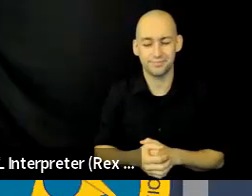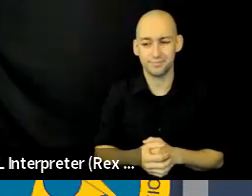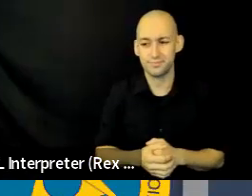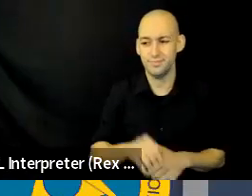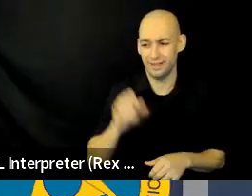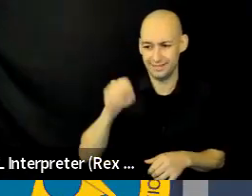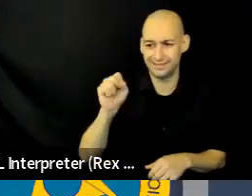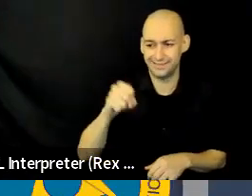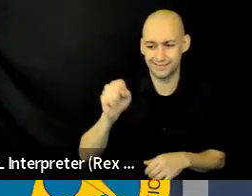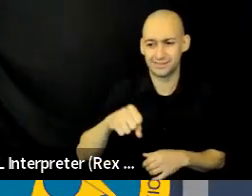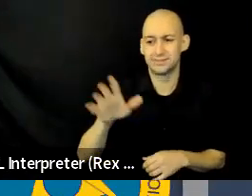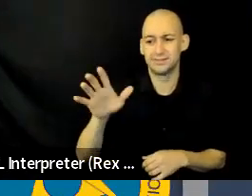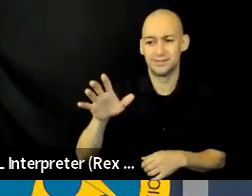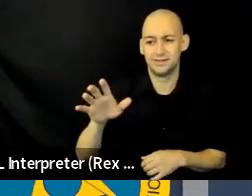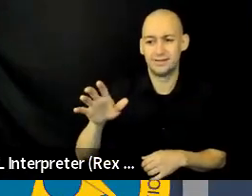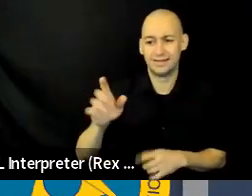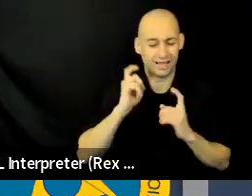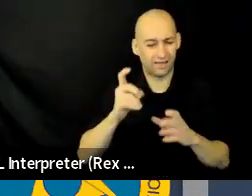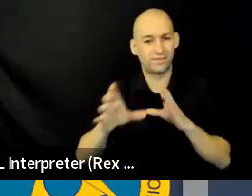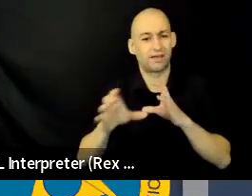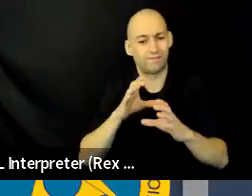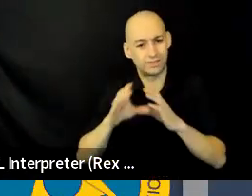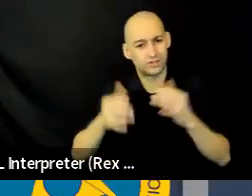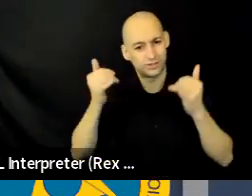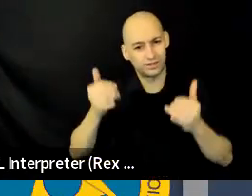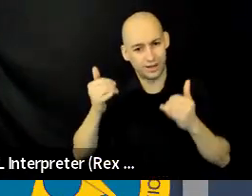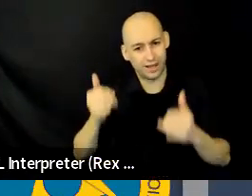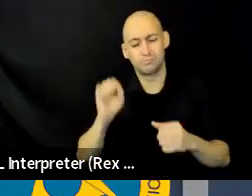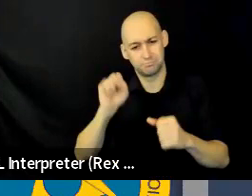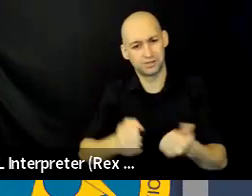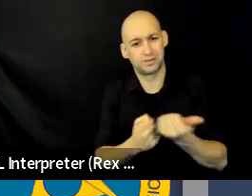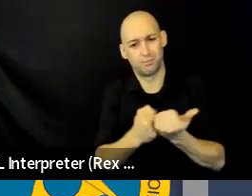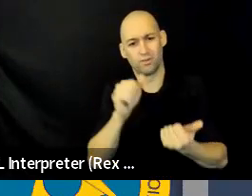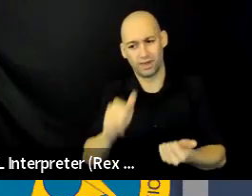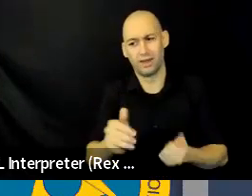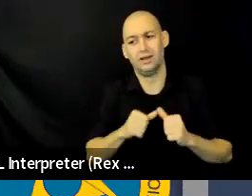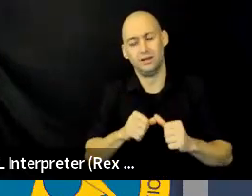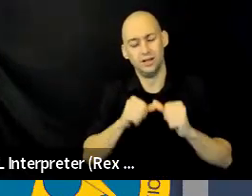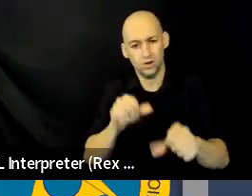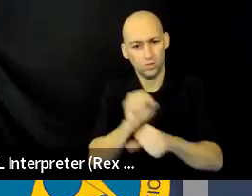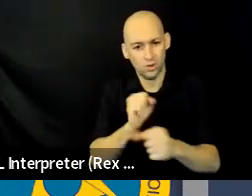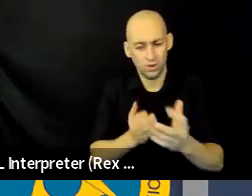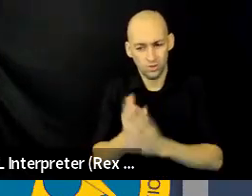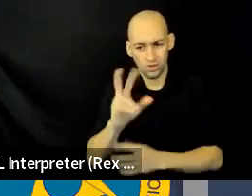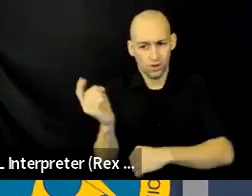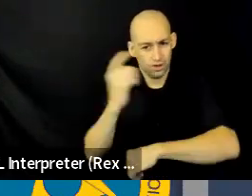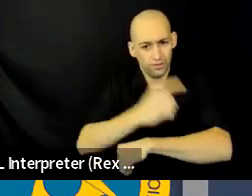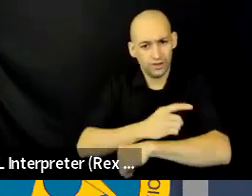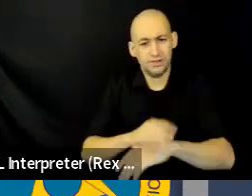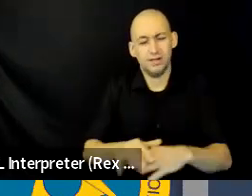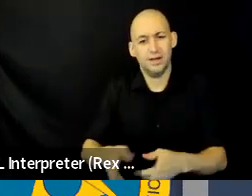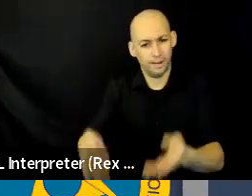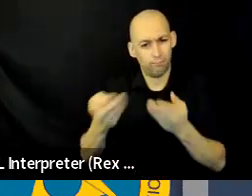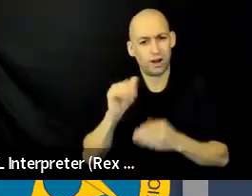Yeah, given the conversations today, we can support that. We'll continue to work through the 30 days and bring this back